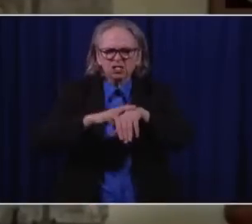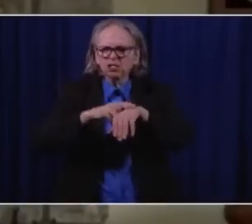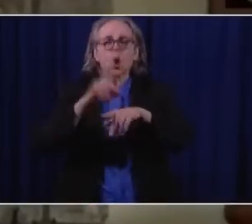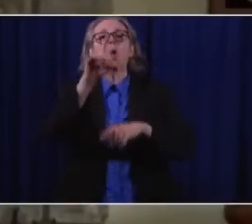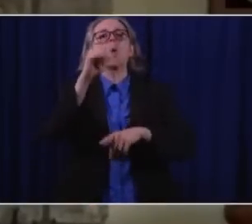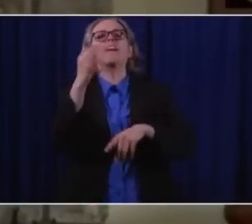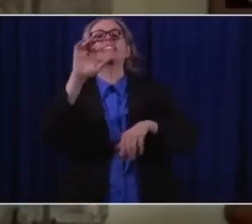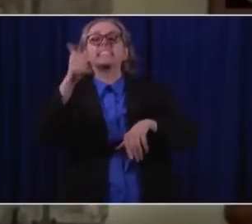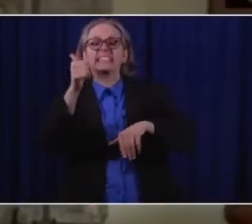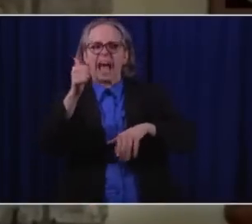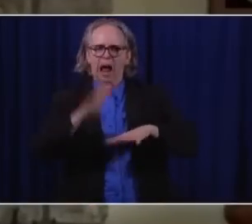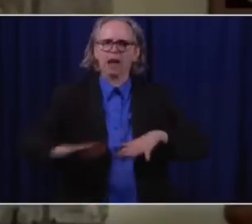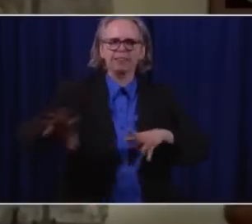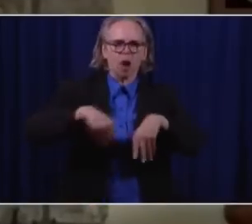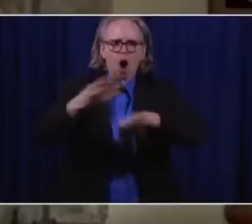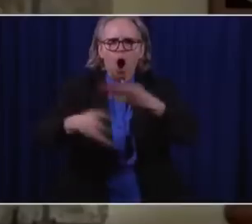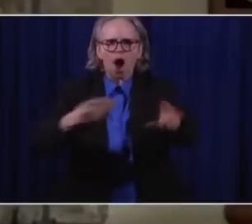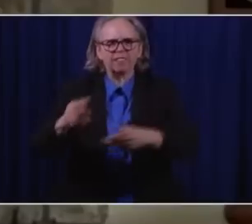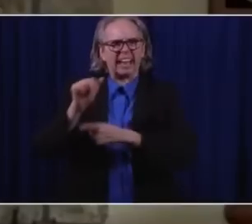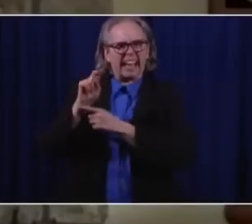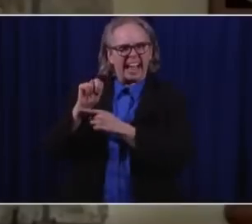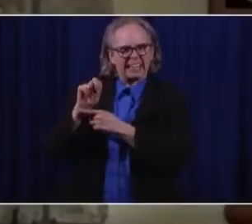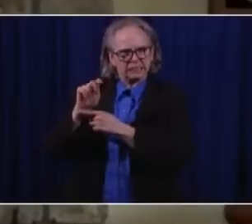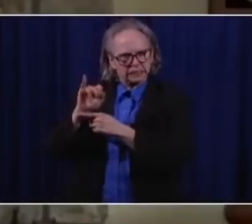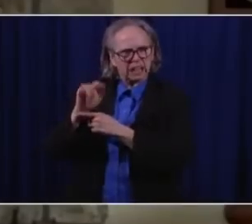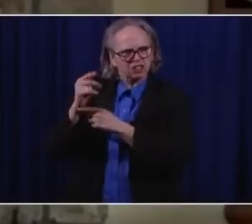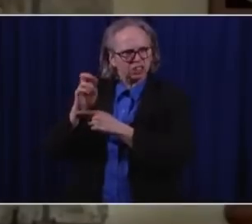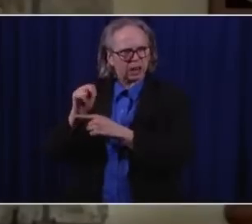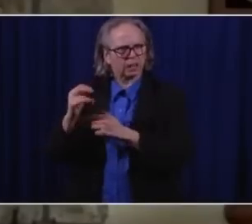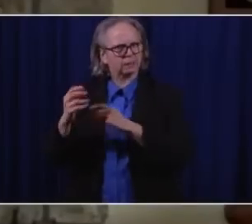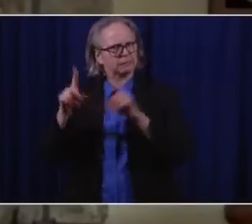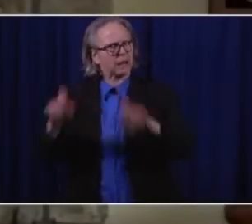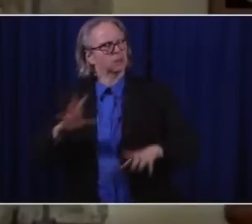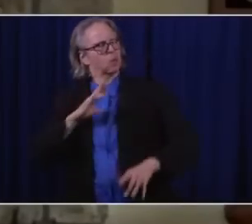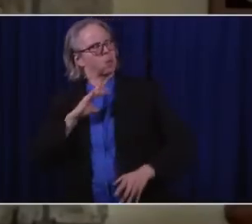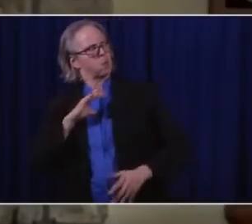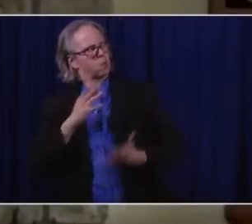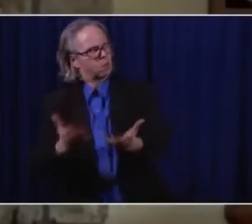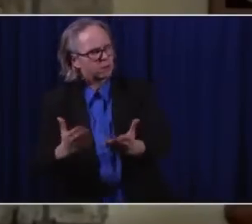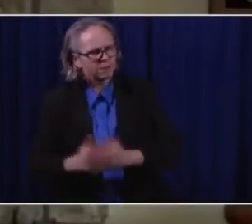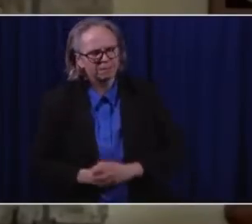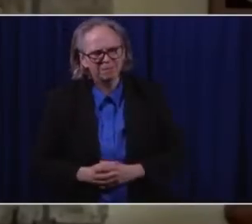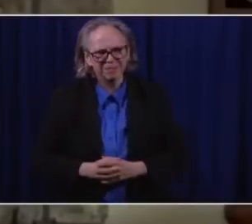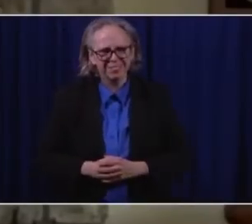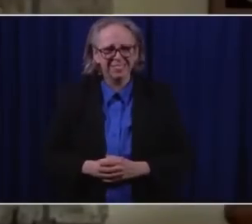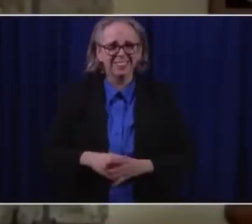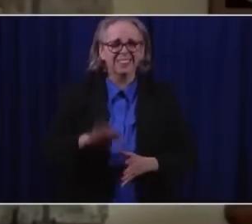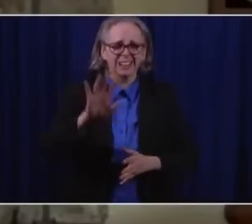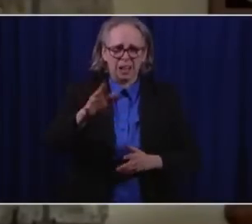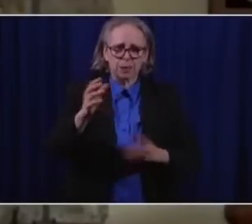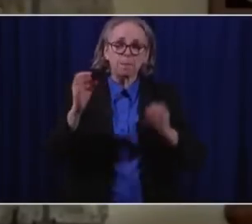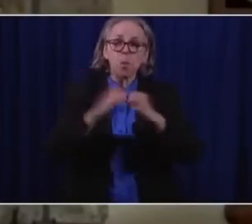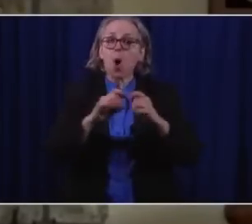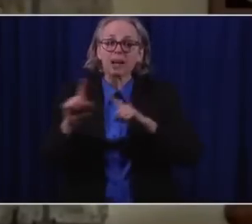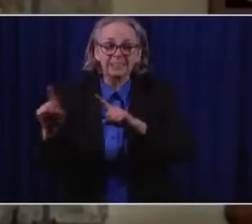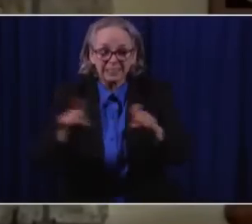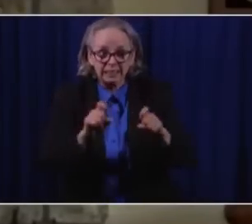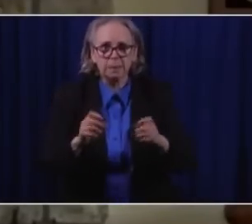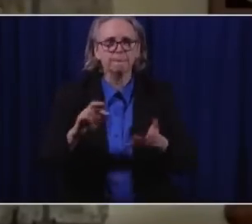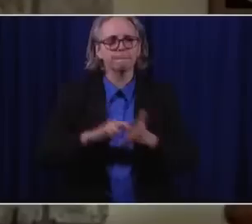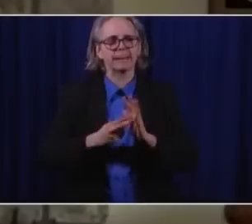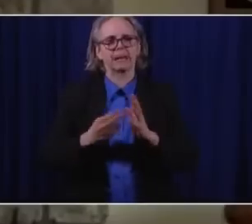should celebrate that. But we also, will, just like everything else in our whole health